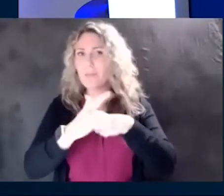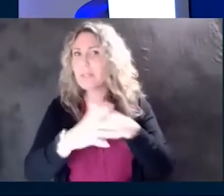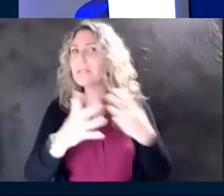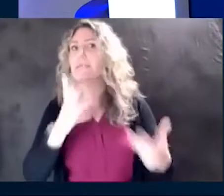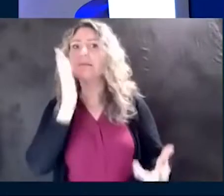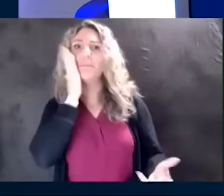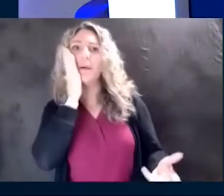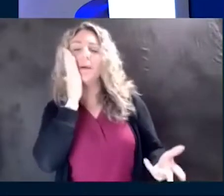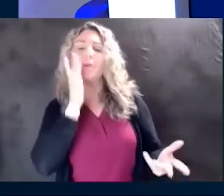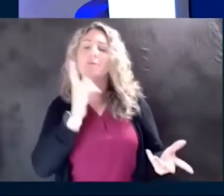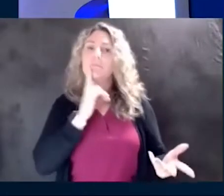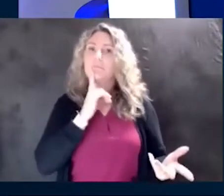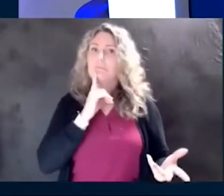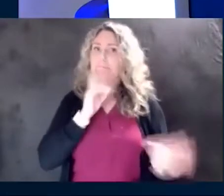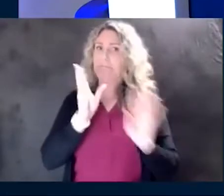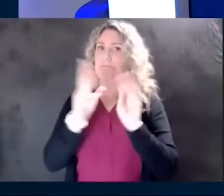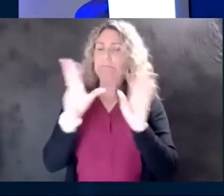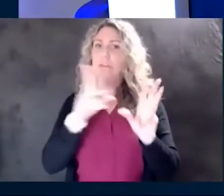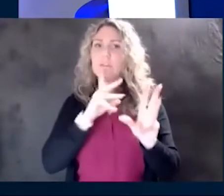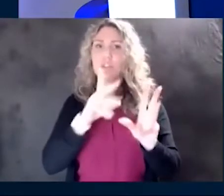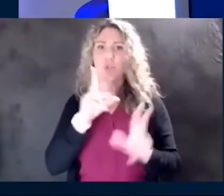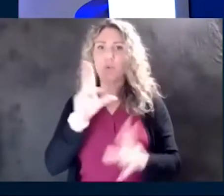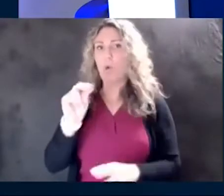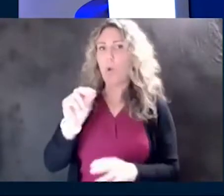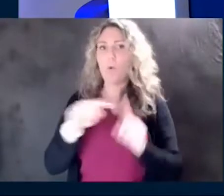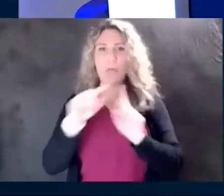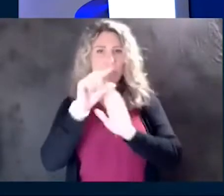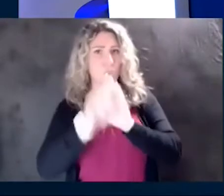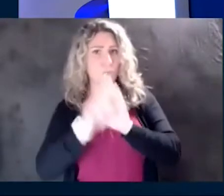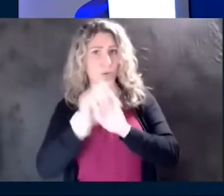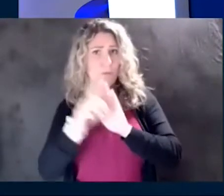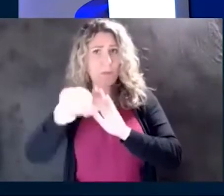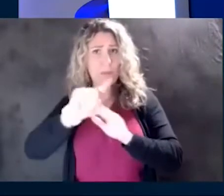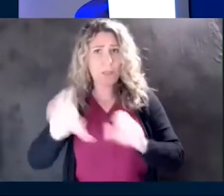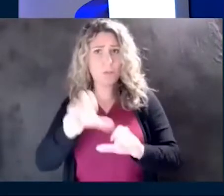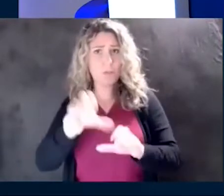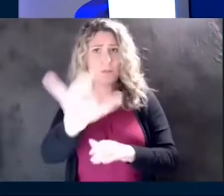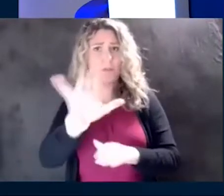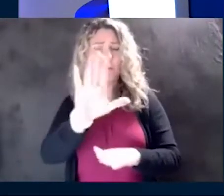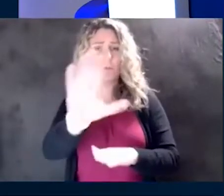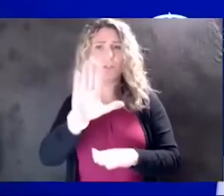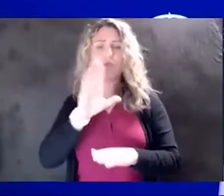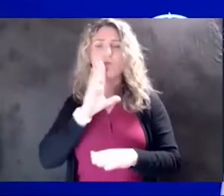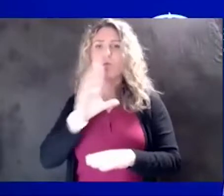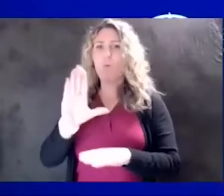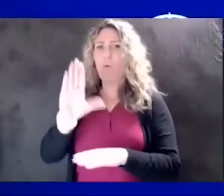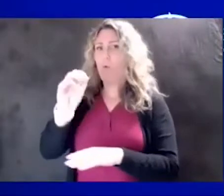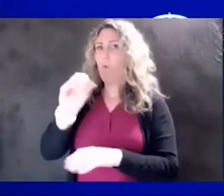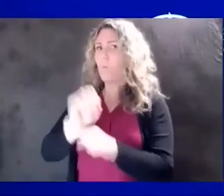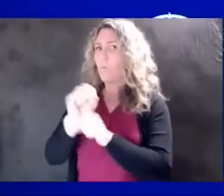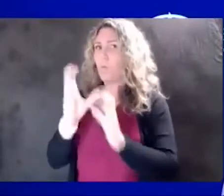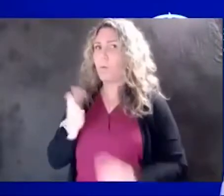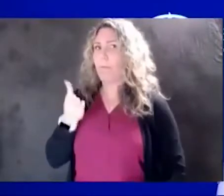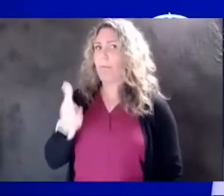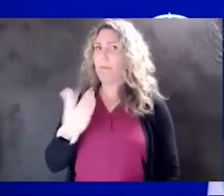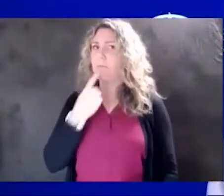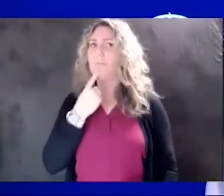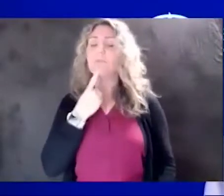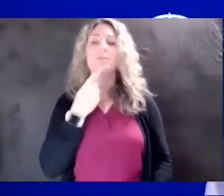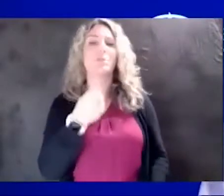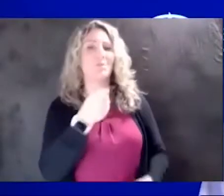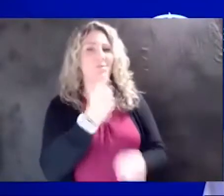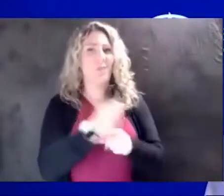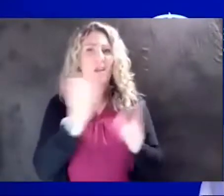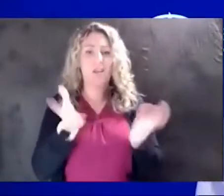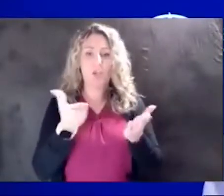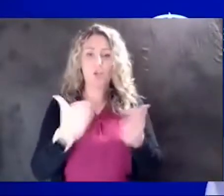no. But what about in Springfield? Are they doing that? What does your colleague down there say? You know, I think you're correct. Here,